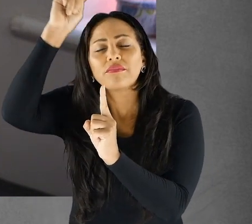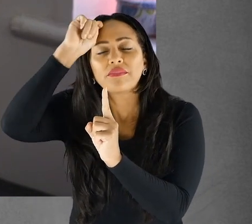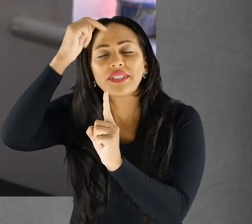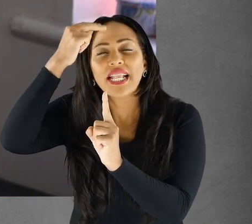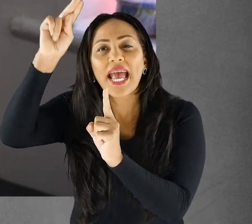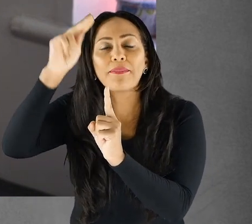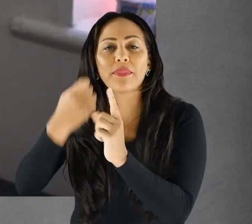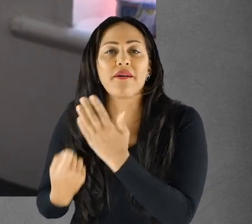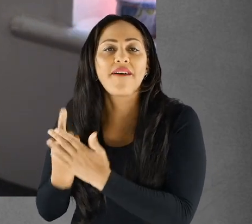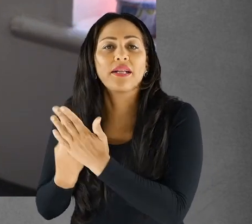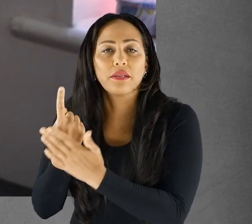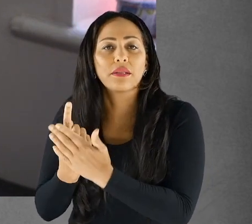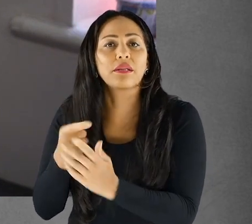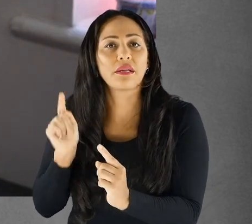and with